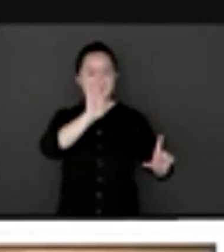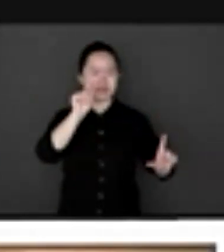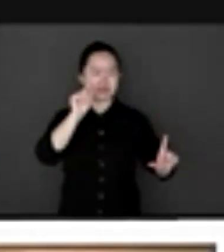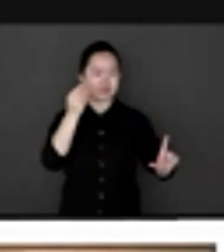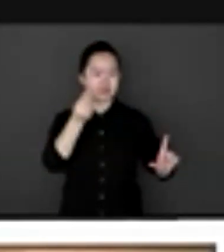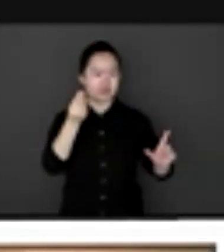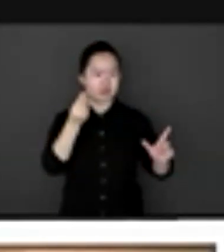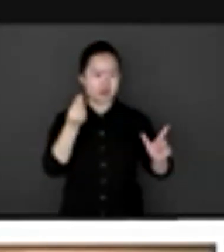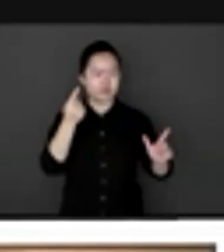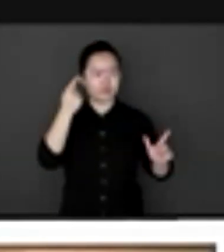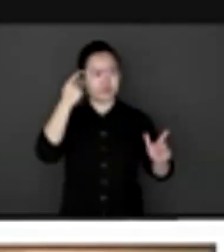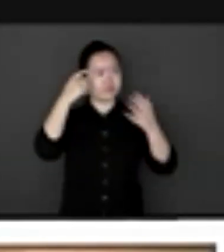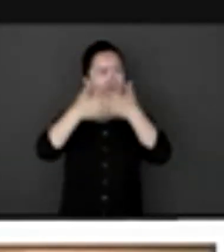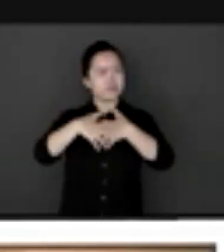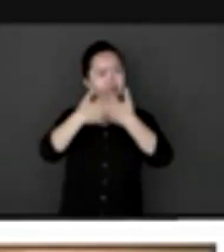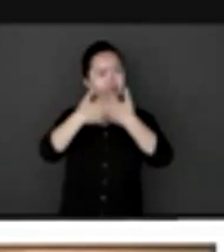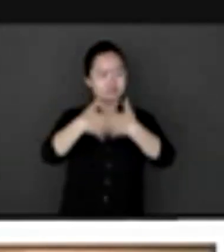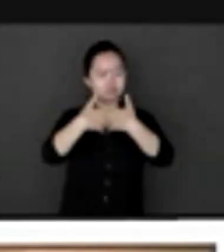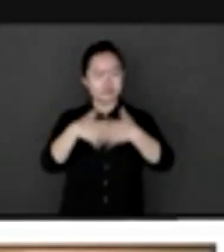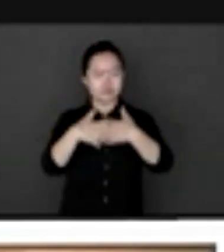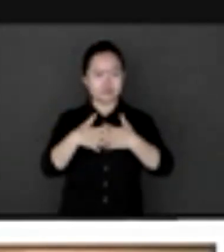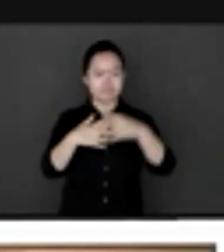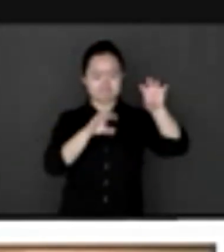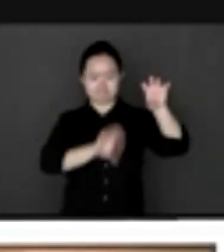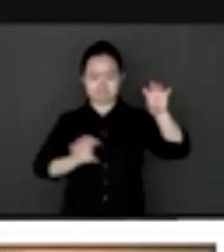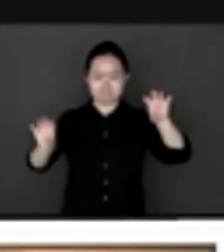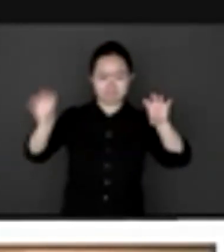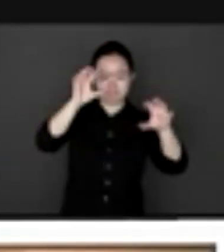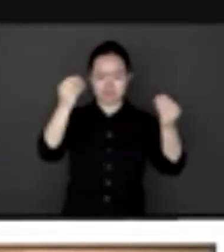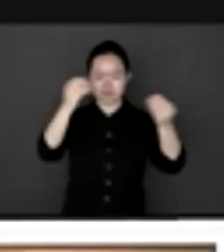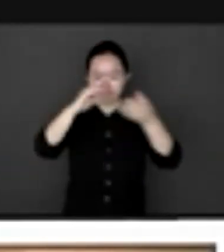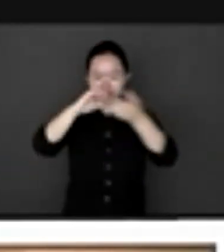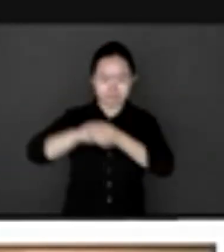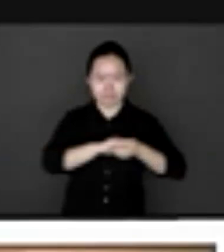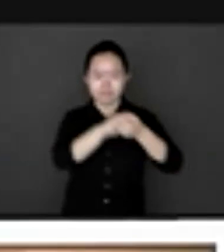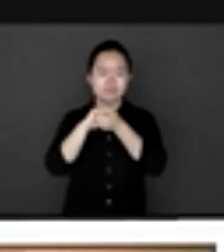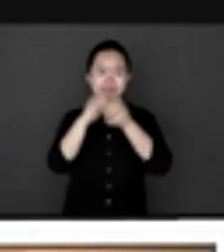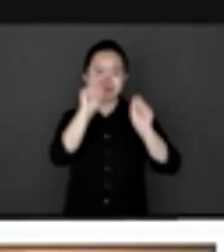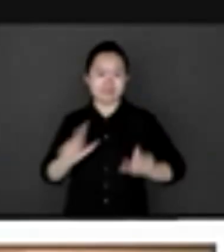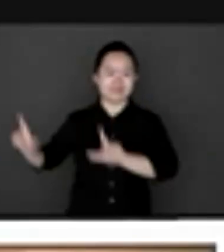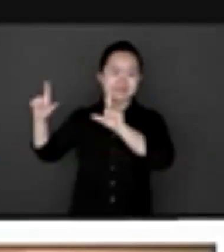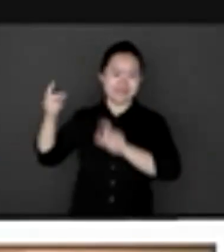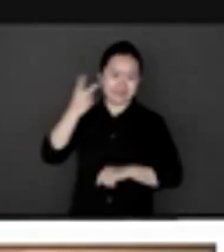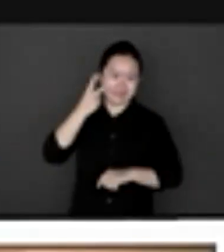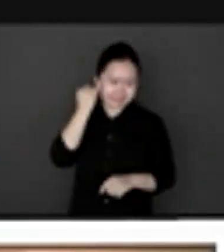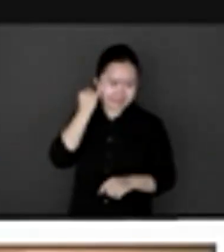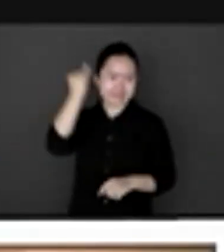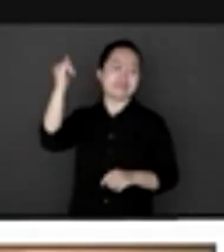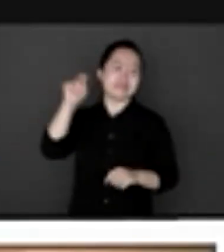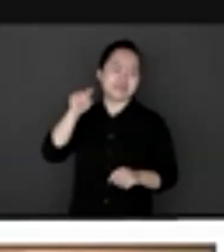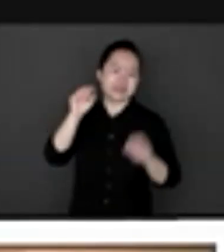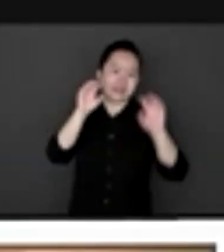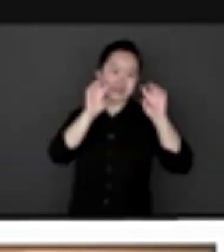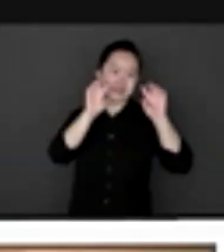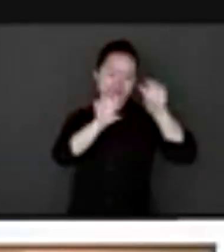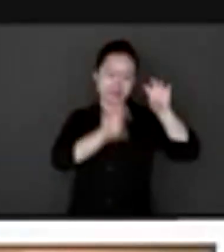for cooperating. And the first thing is, of course, we have to provide digital